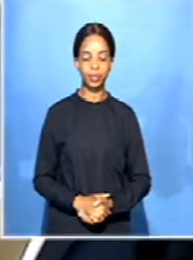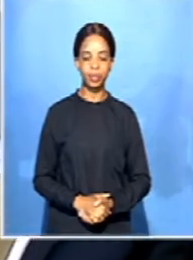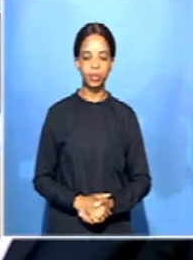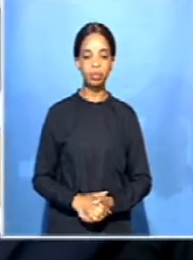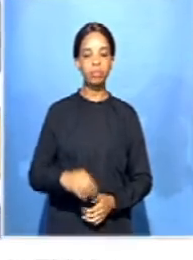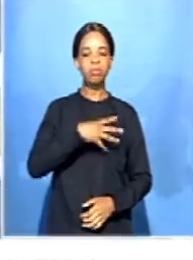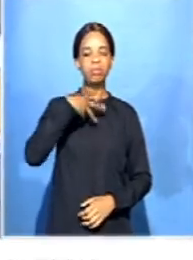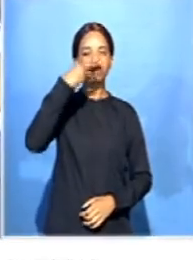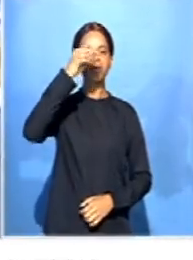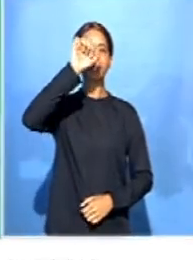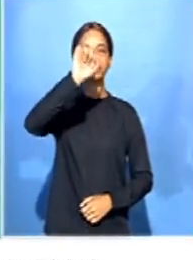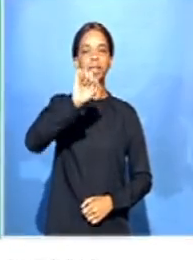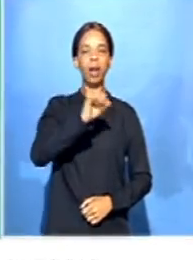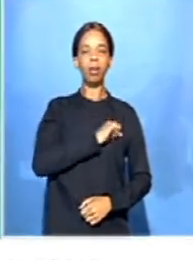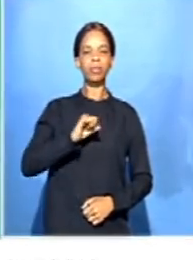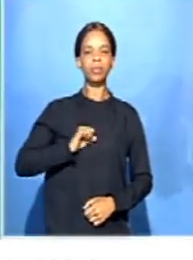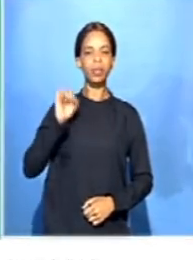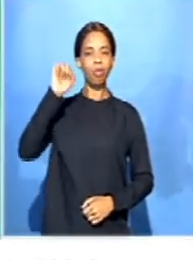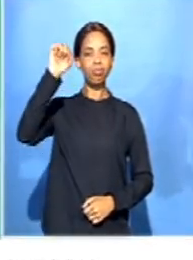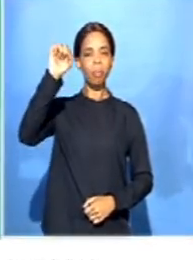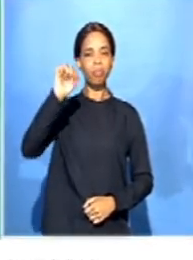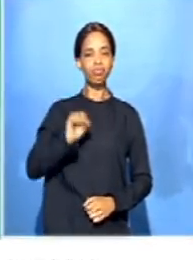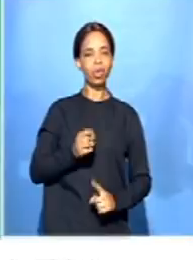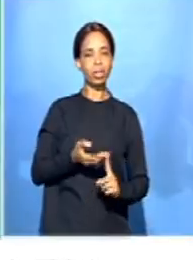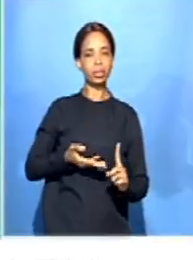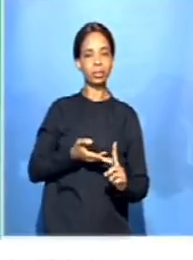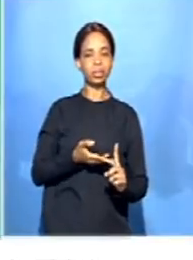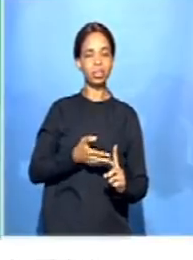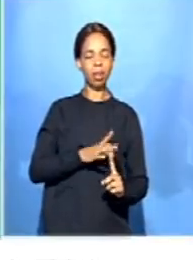Long live the spirit of Comrade Edna, long live.